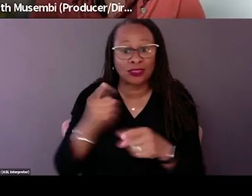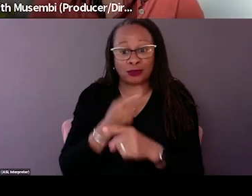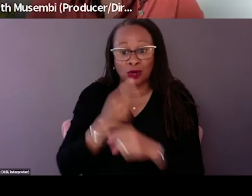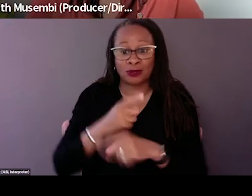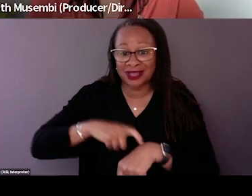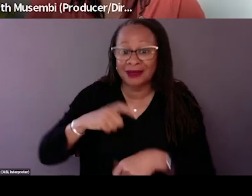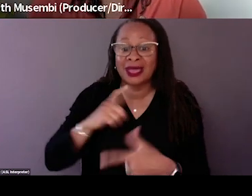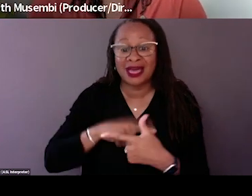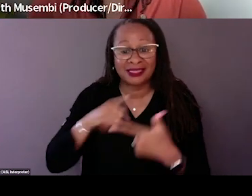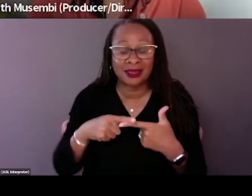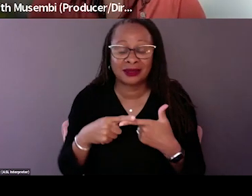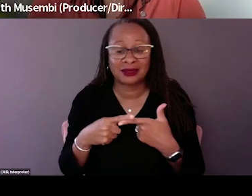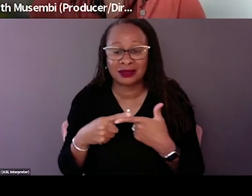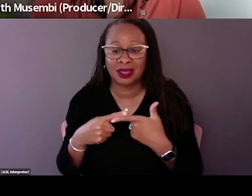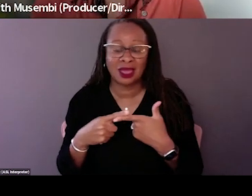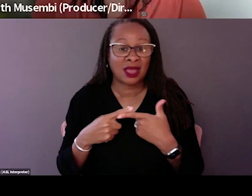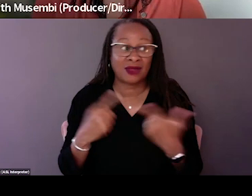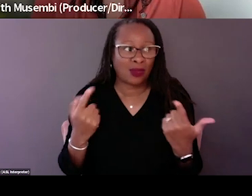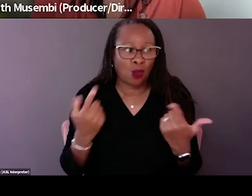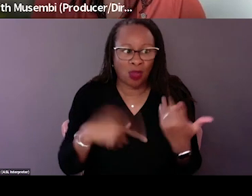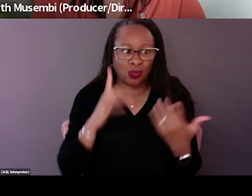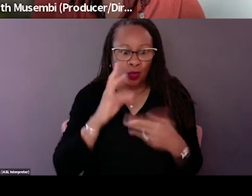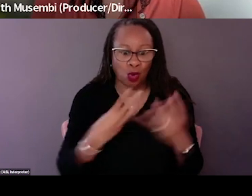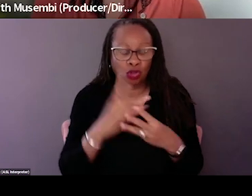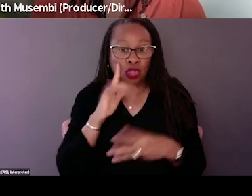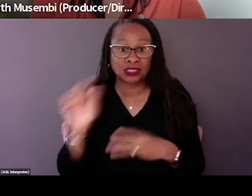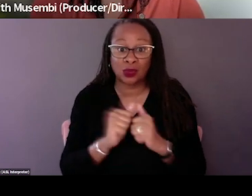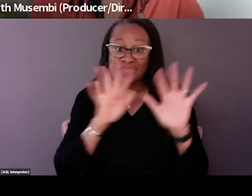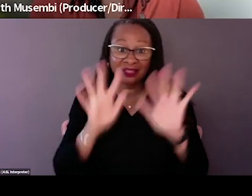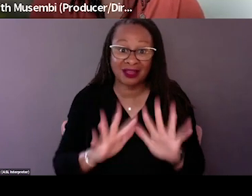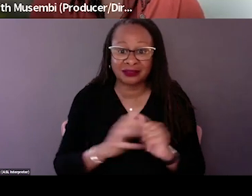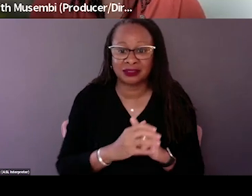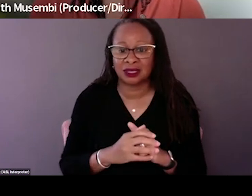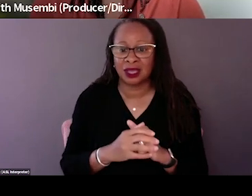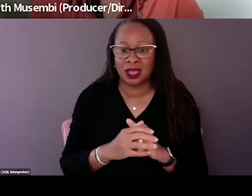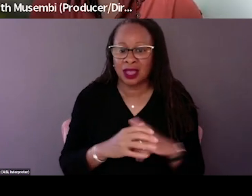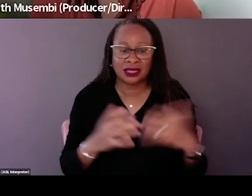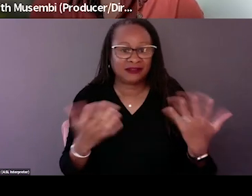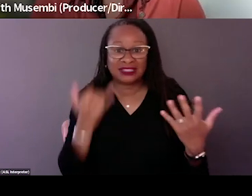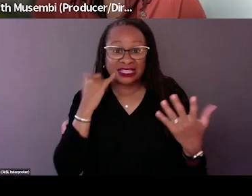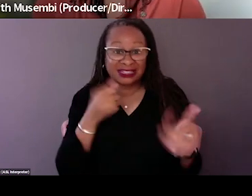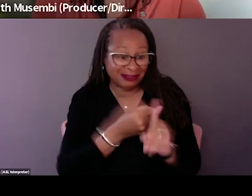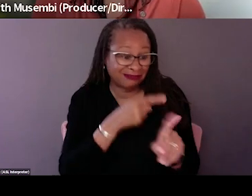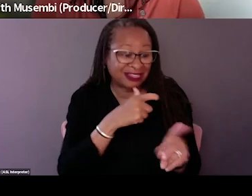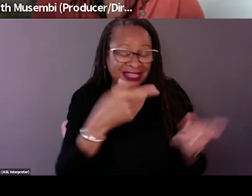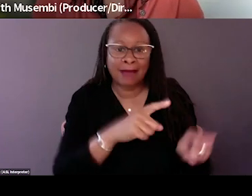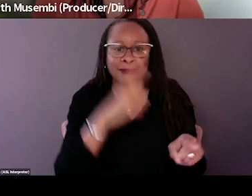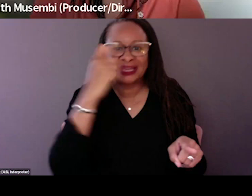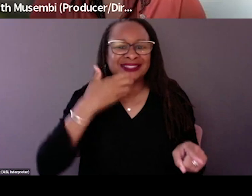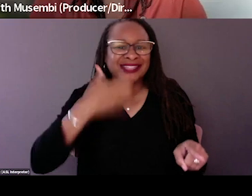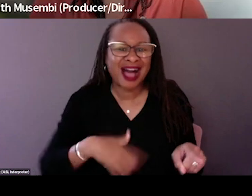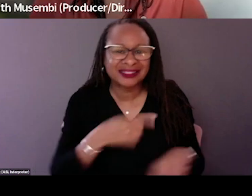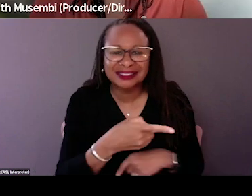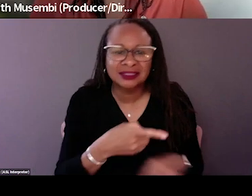with the state that the world is in right now, you go to film one behavior, it doesn't happen because it's too hot or it's too cold or it's too